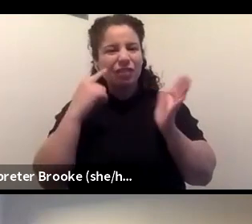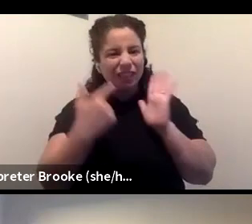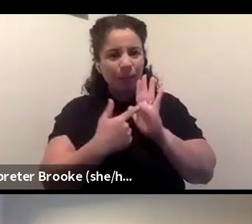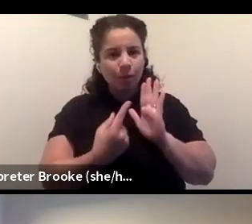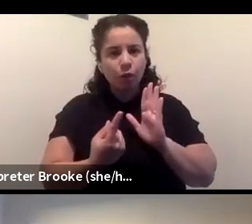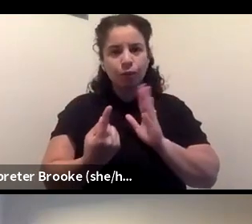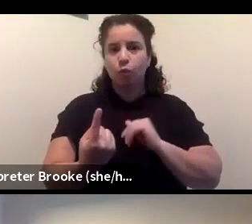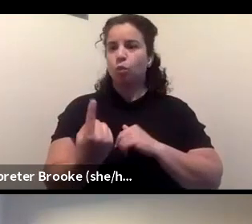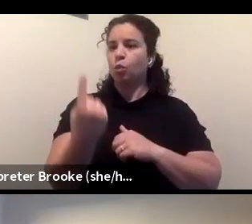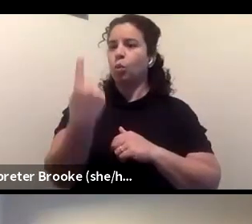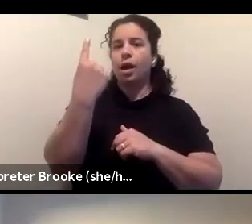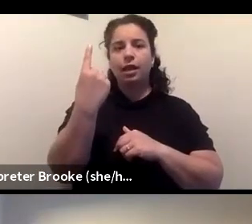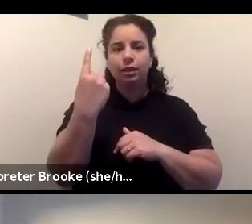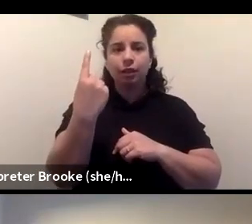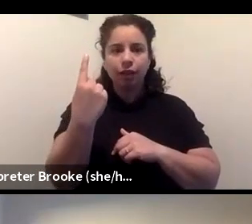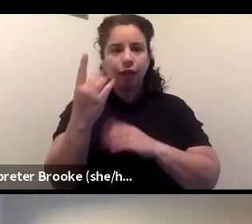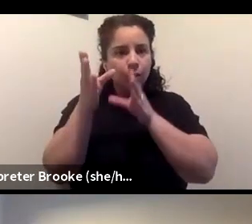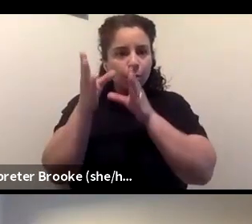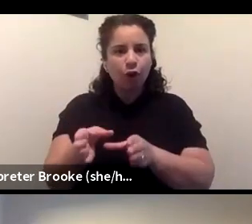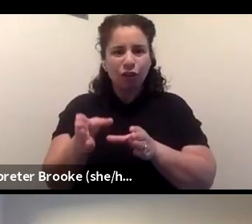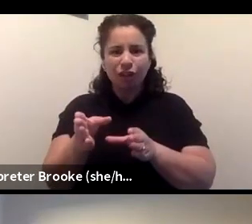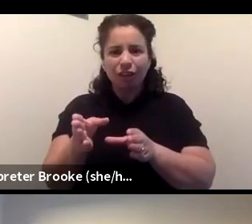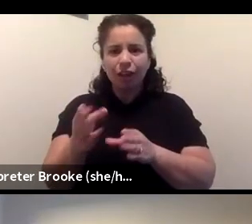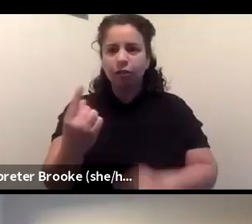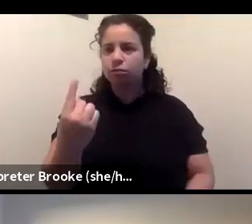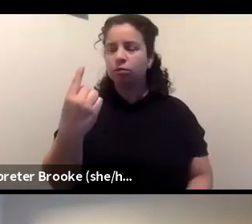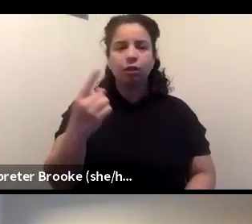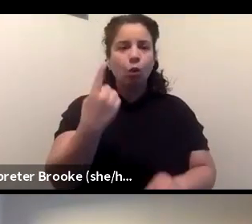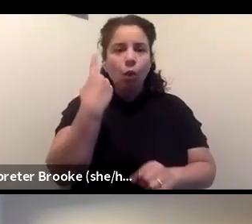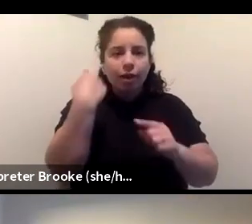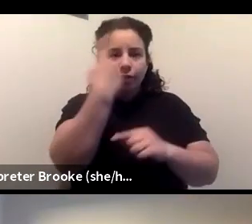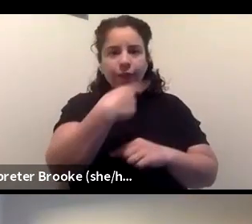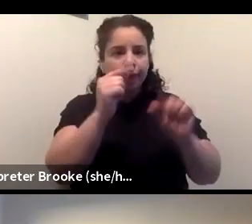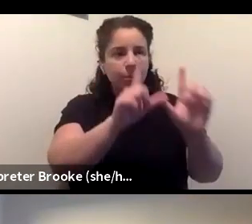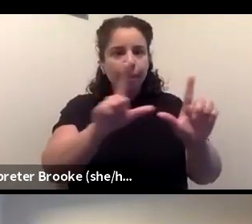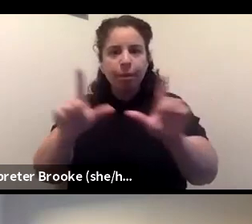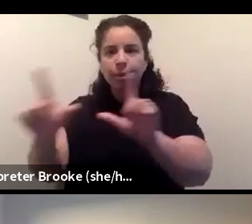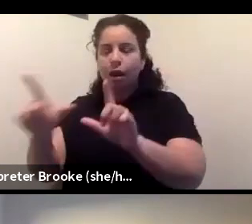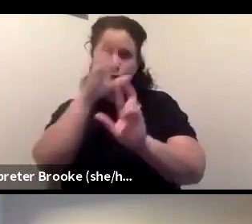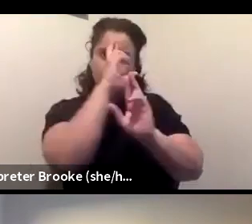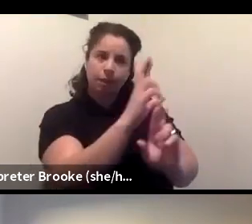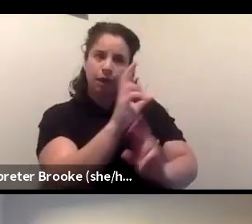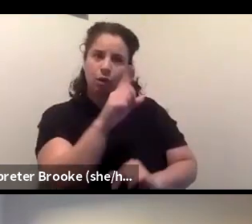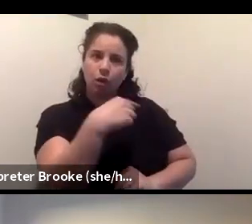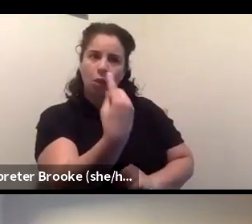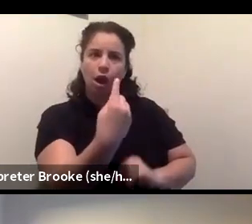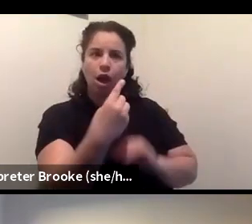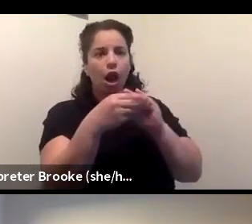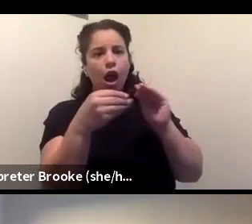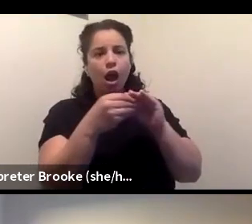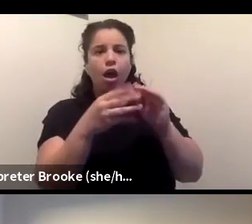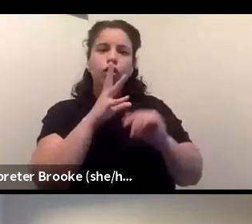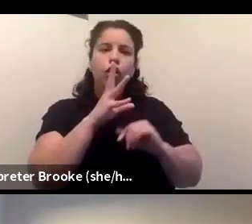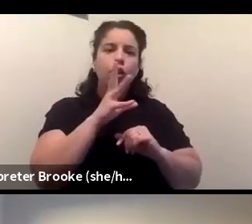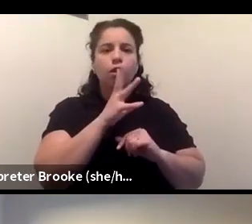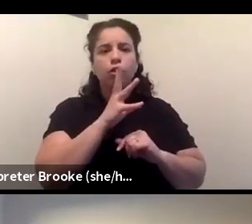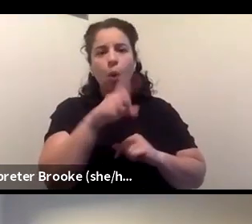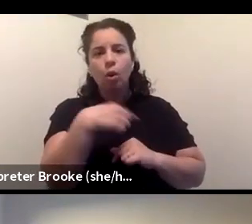one of the many faces on that gallery view to be like talking all the time. And so